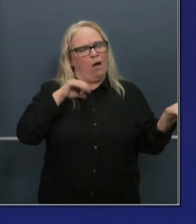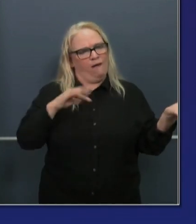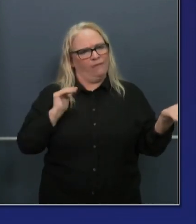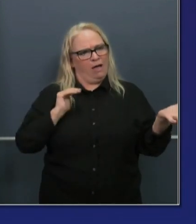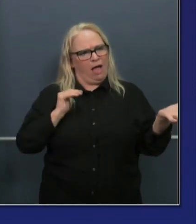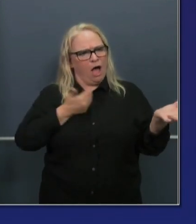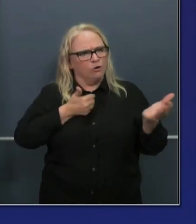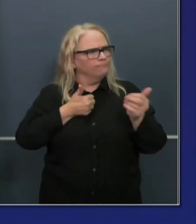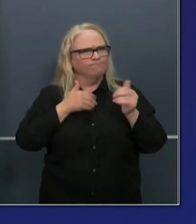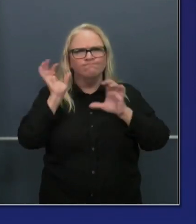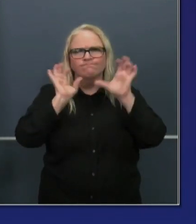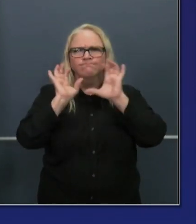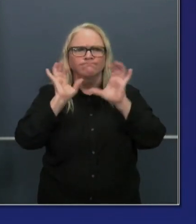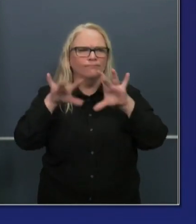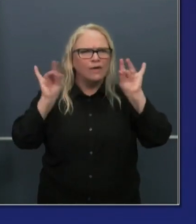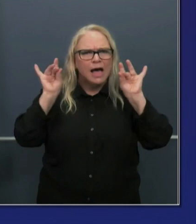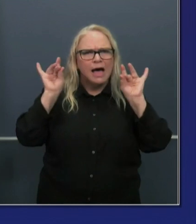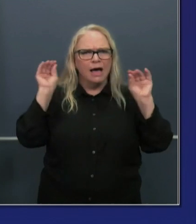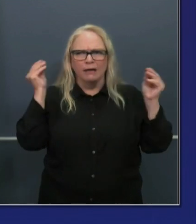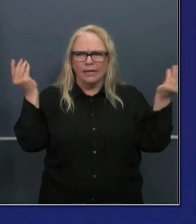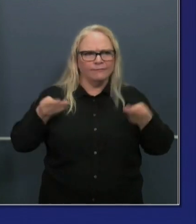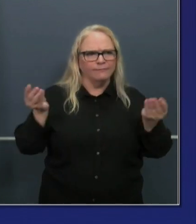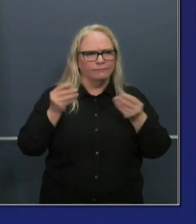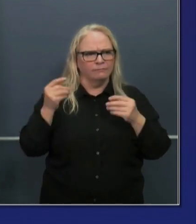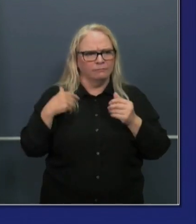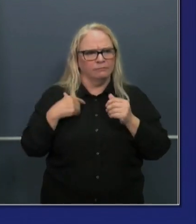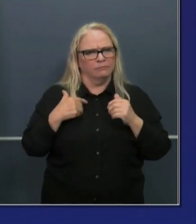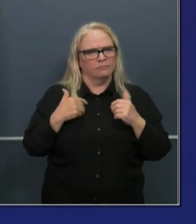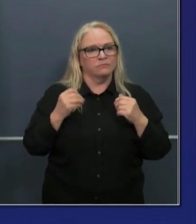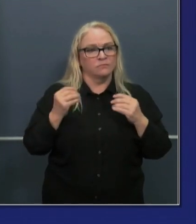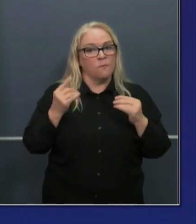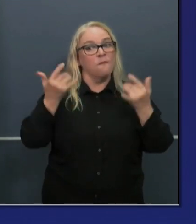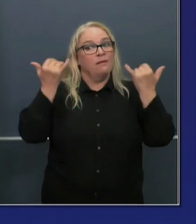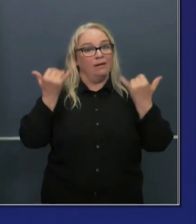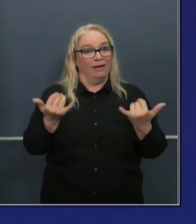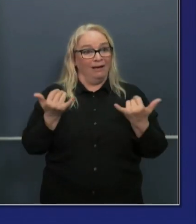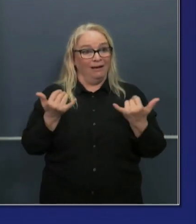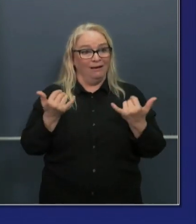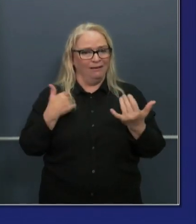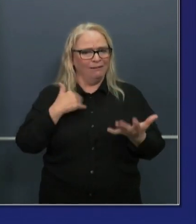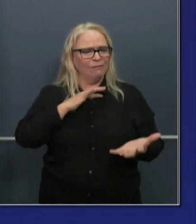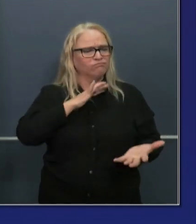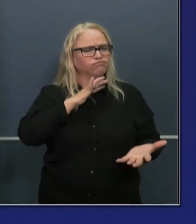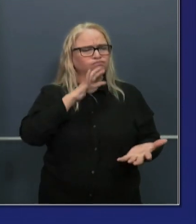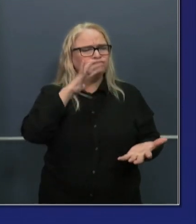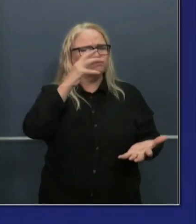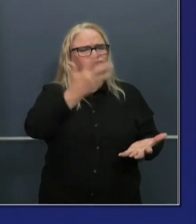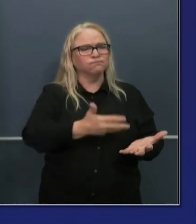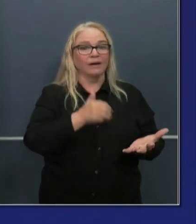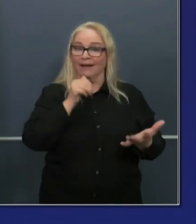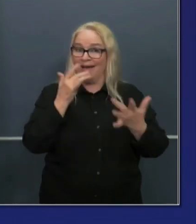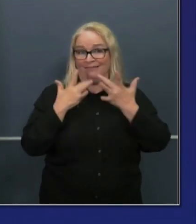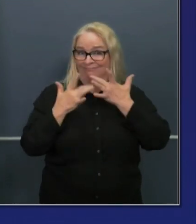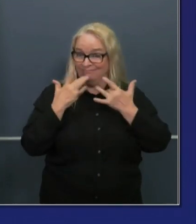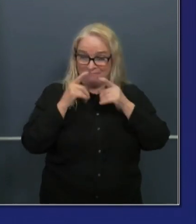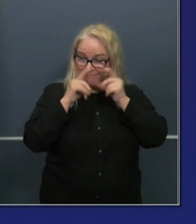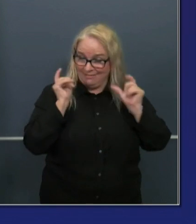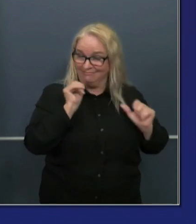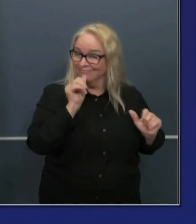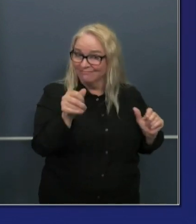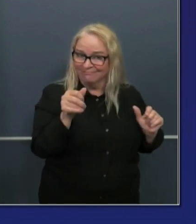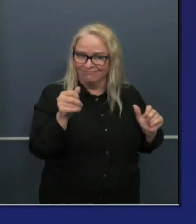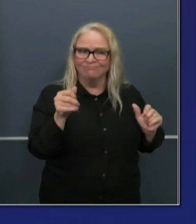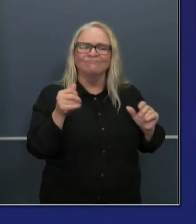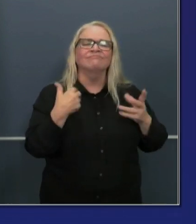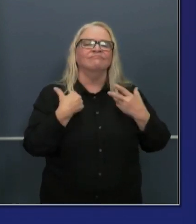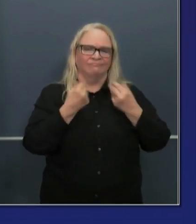no other reason than now we are in a mindset with masks of abundance, not scarcity, where we're providing face coverings